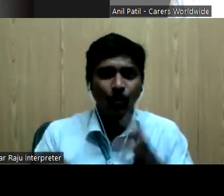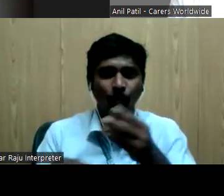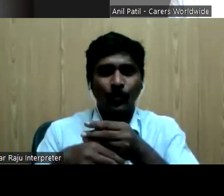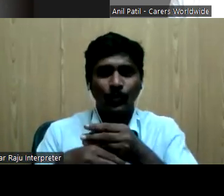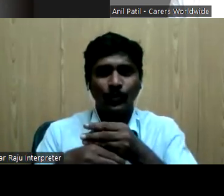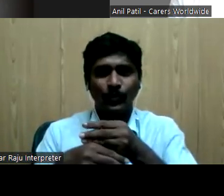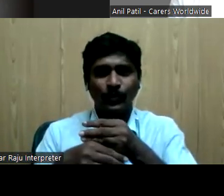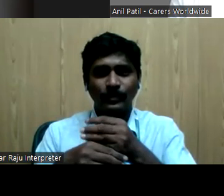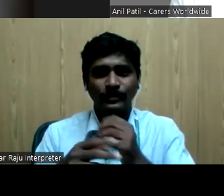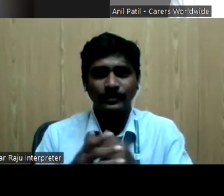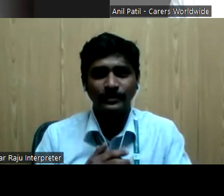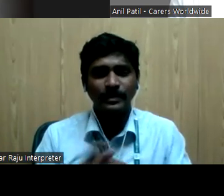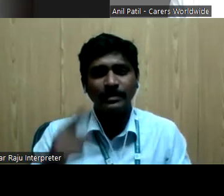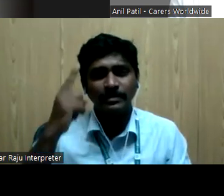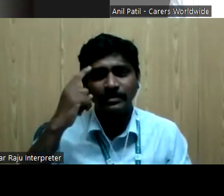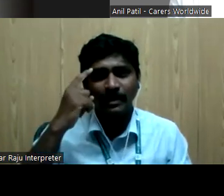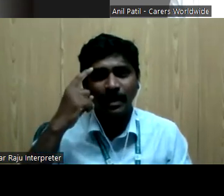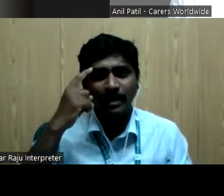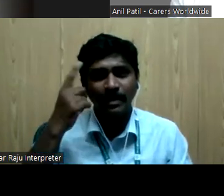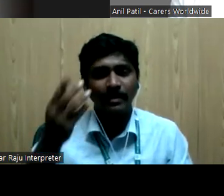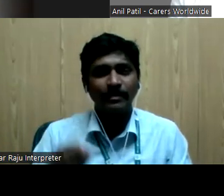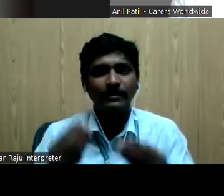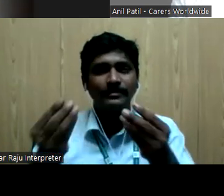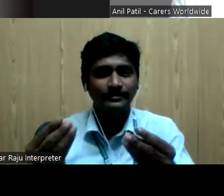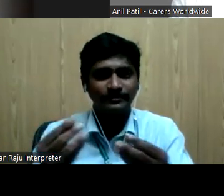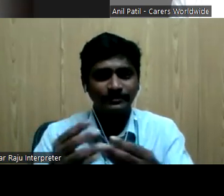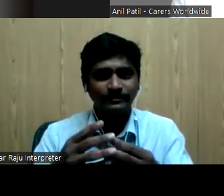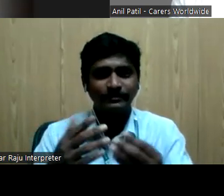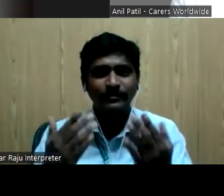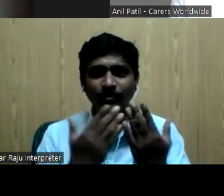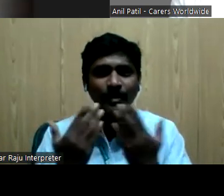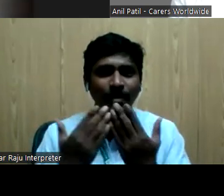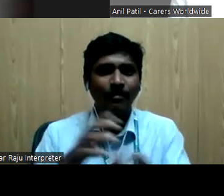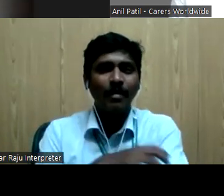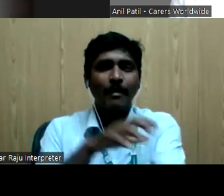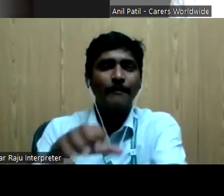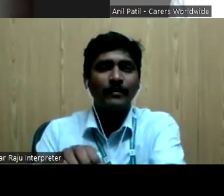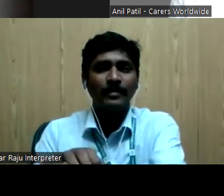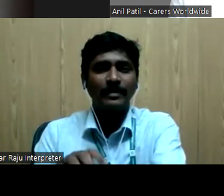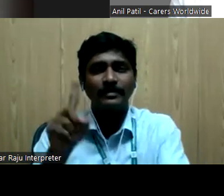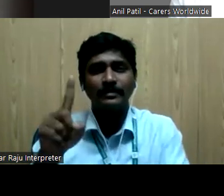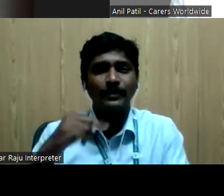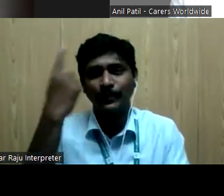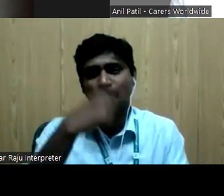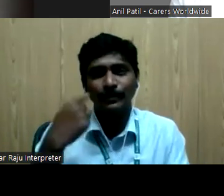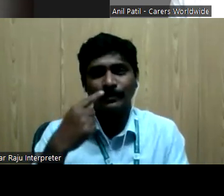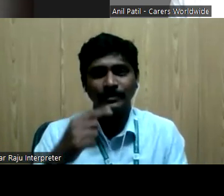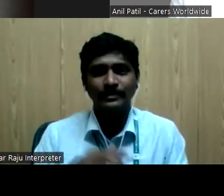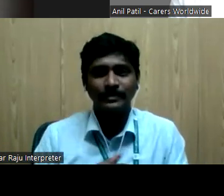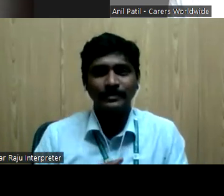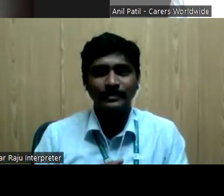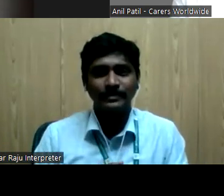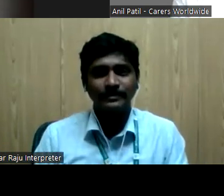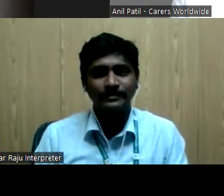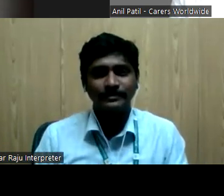collective action. What is one thing that's important for empowering caregivers? Just one word from each of you, and I'll make a round. Probably